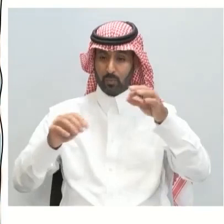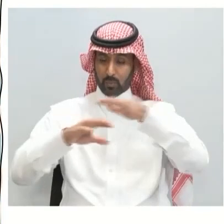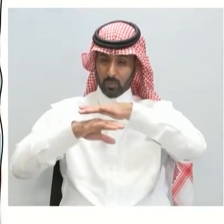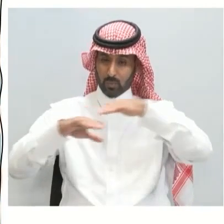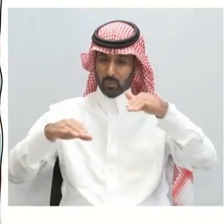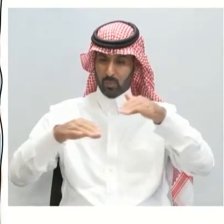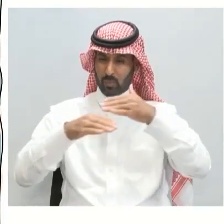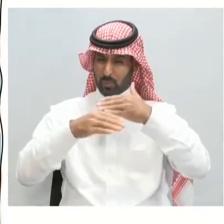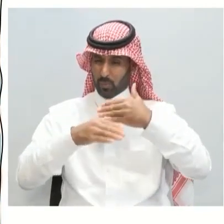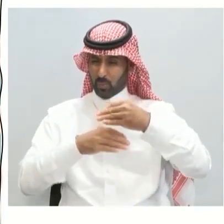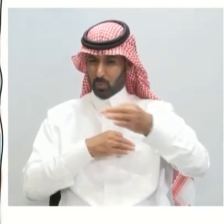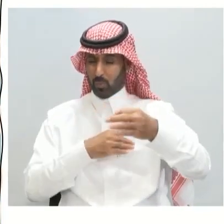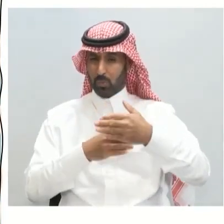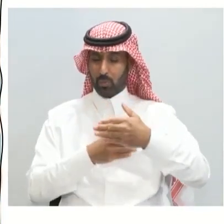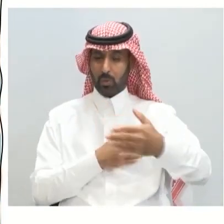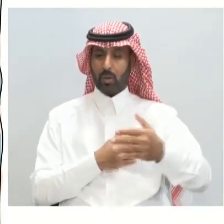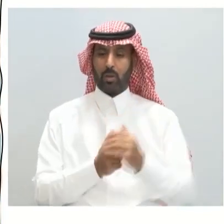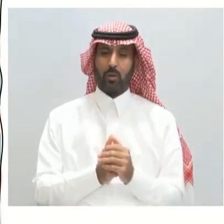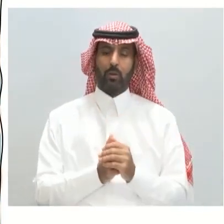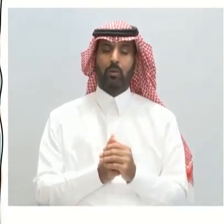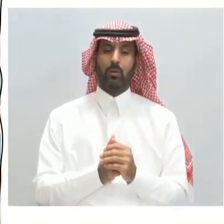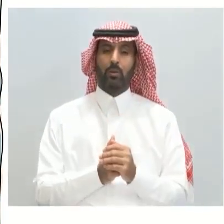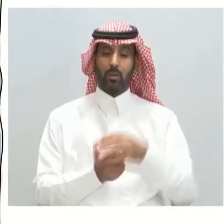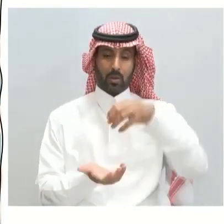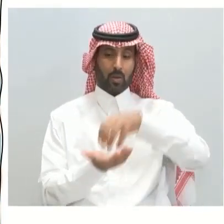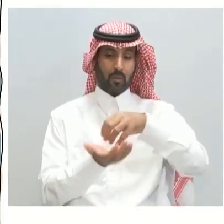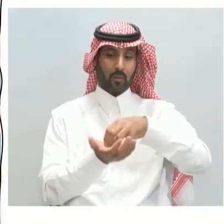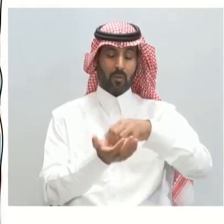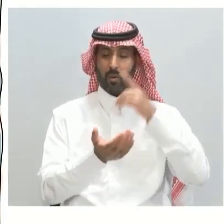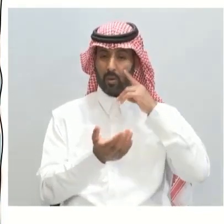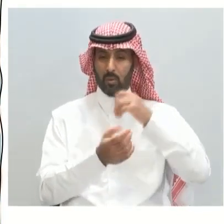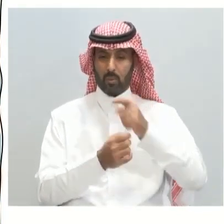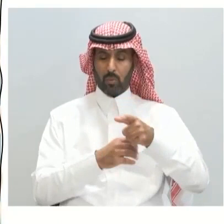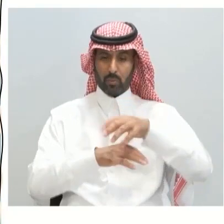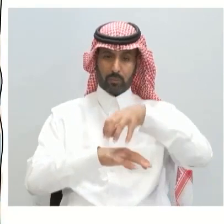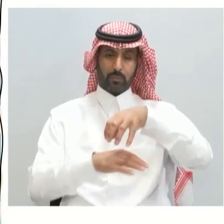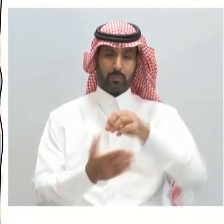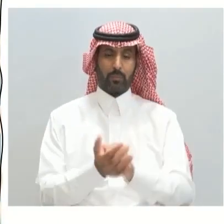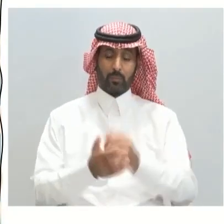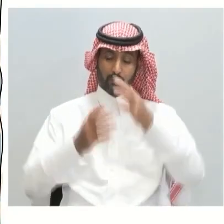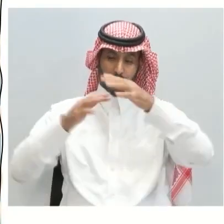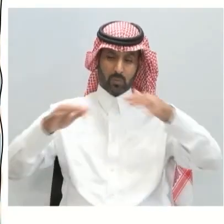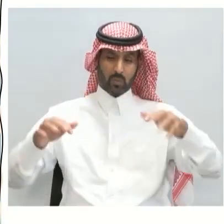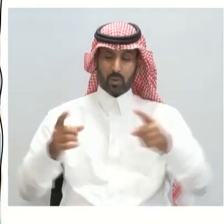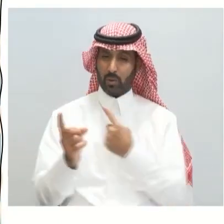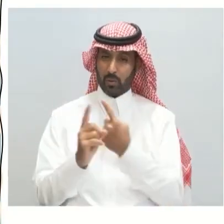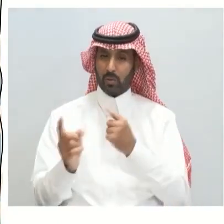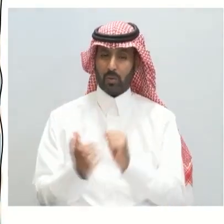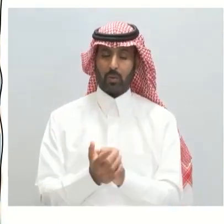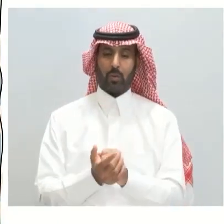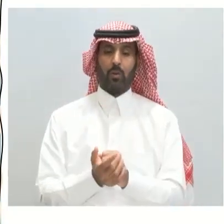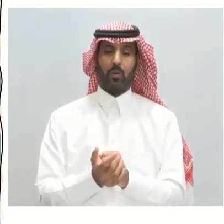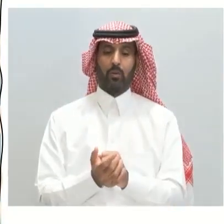at the edge of the desert. So this is the location of the interview. Where does the conversation take